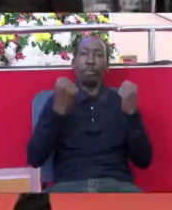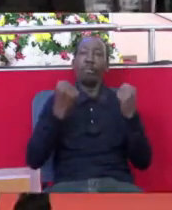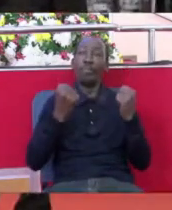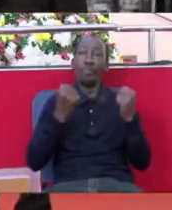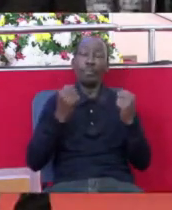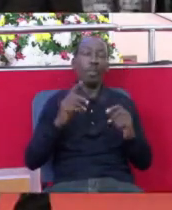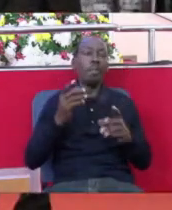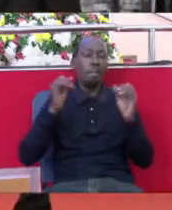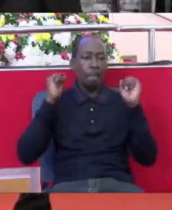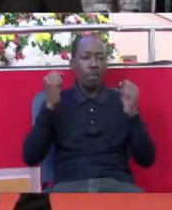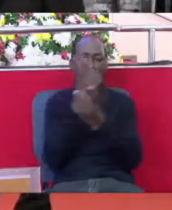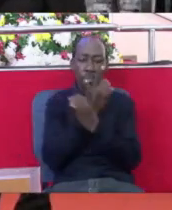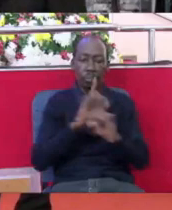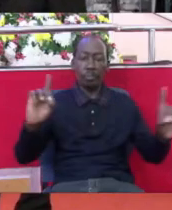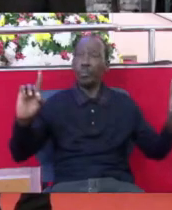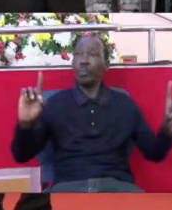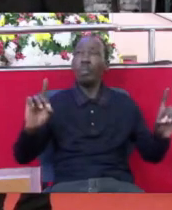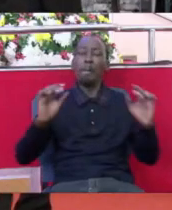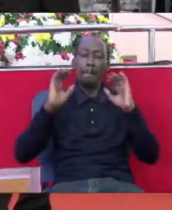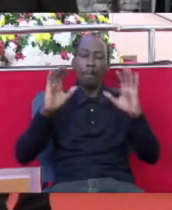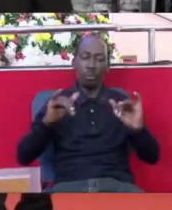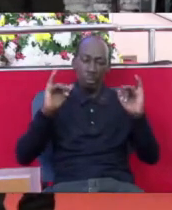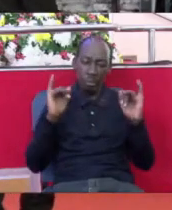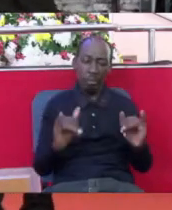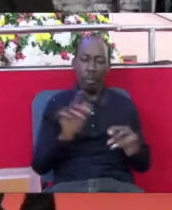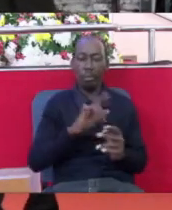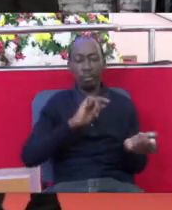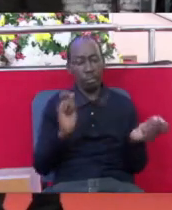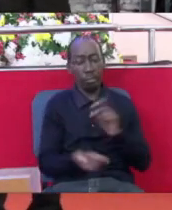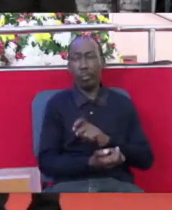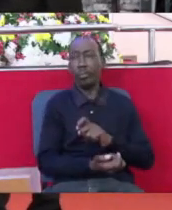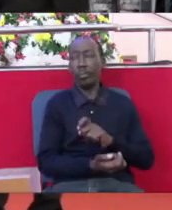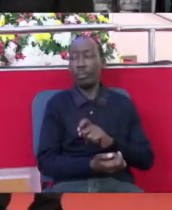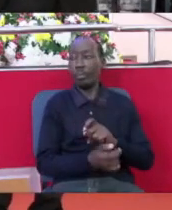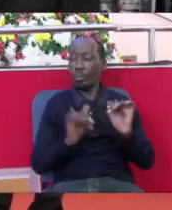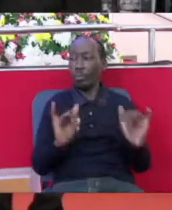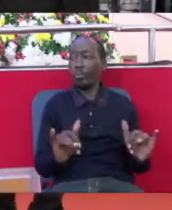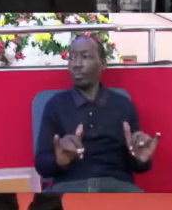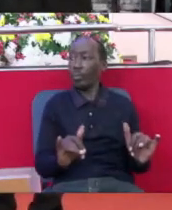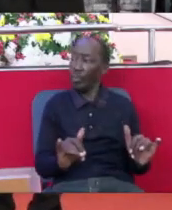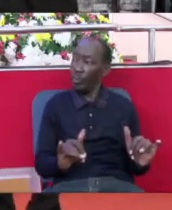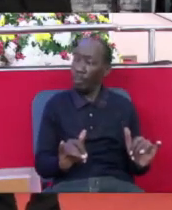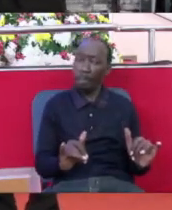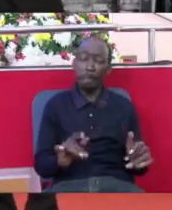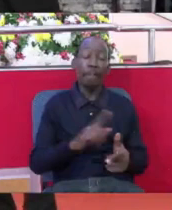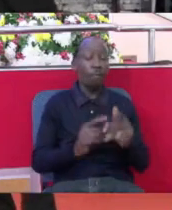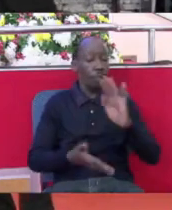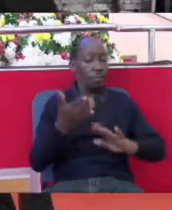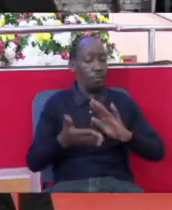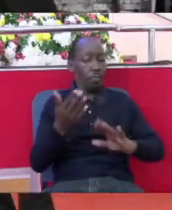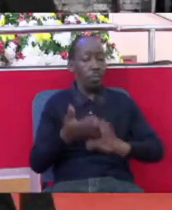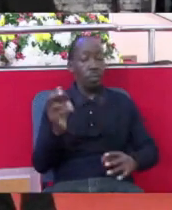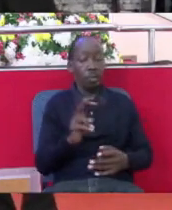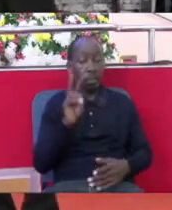Mighty to deliver. Anaweza kukomboa. Mighty to sustain and to satisfy. Anaweza kuhifadhi na kushibisha. And very quickly, our drivers, we